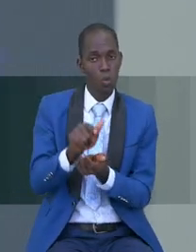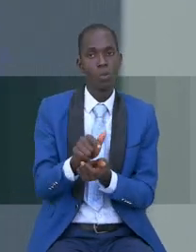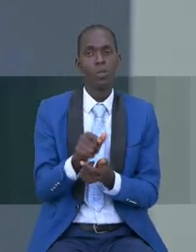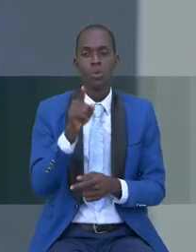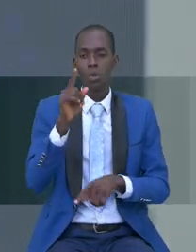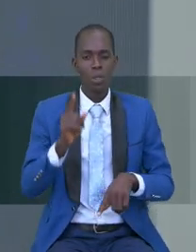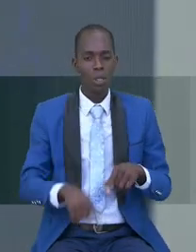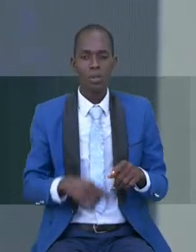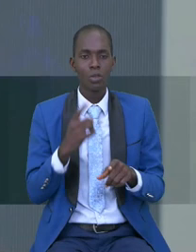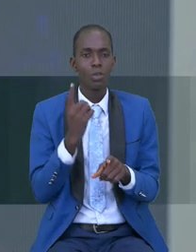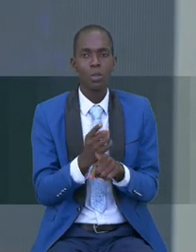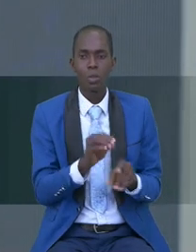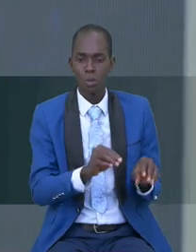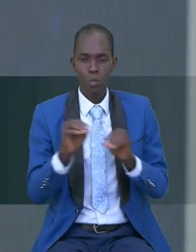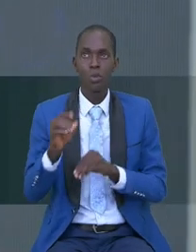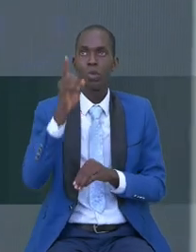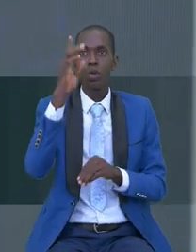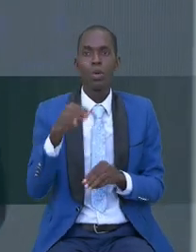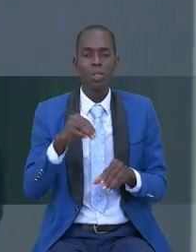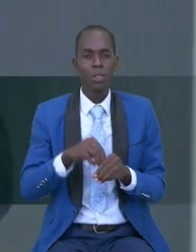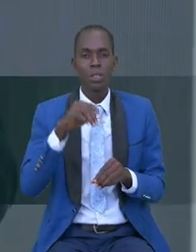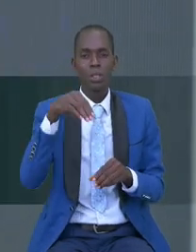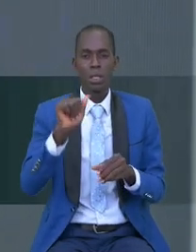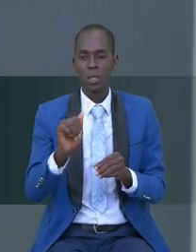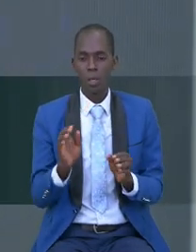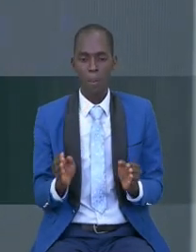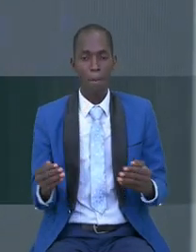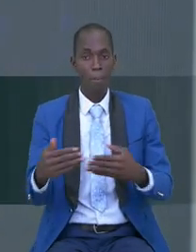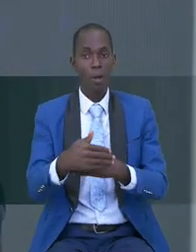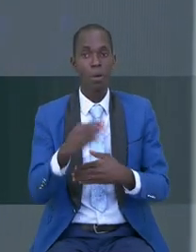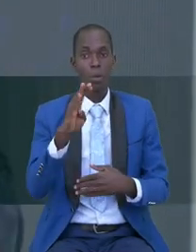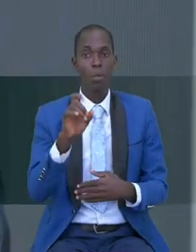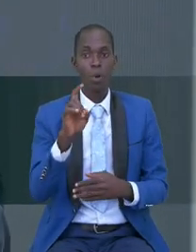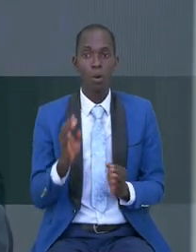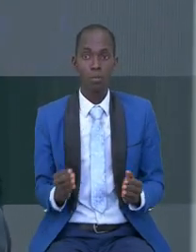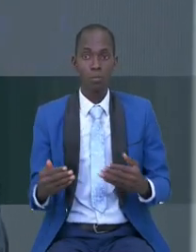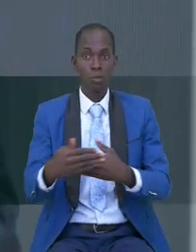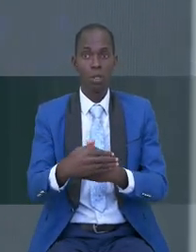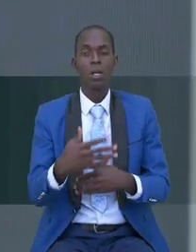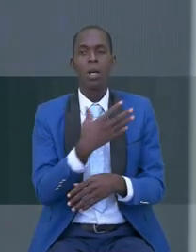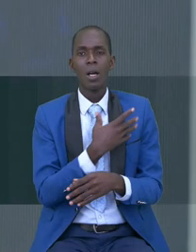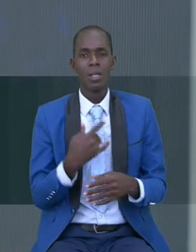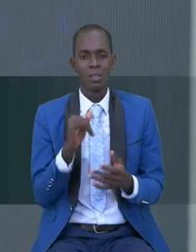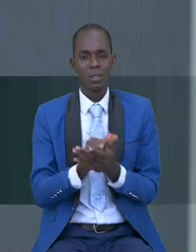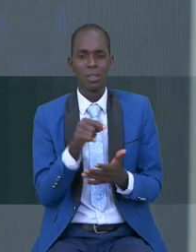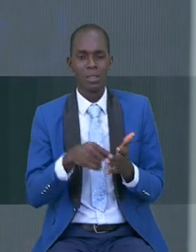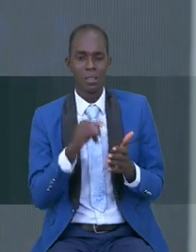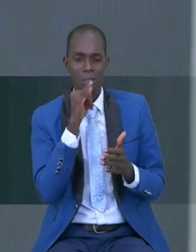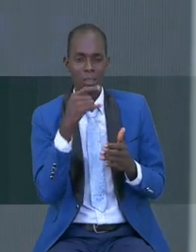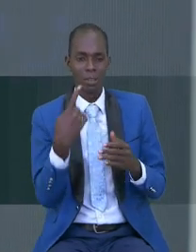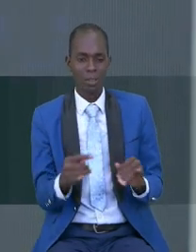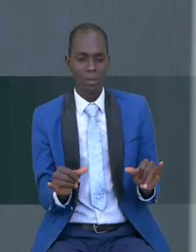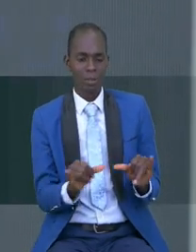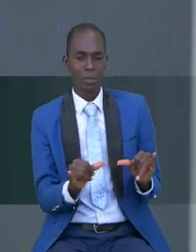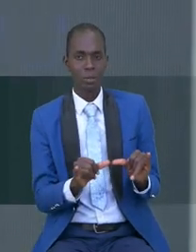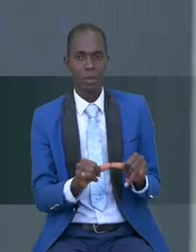put him inside the box and say, this is the perimeter and the territory for you. He's